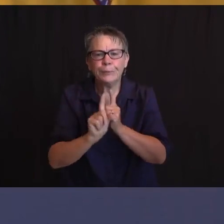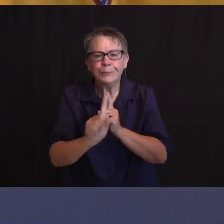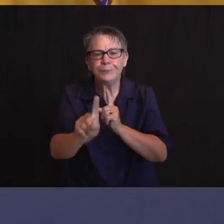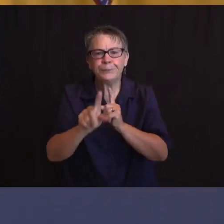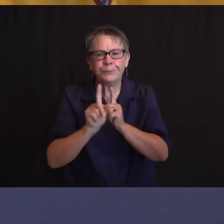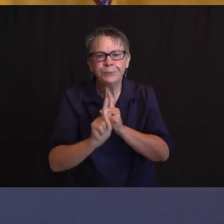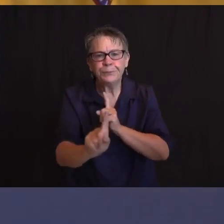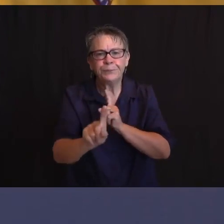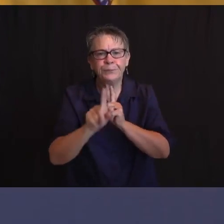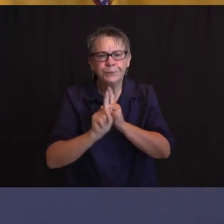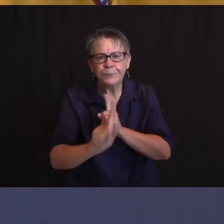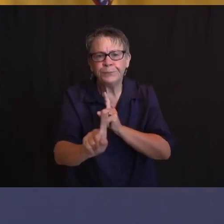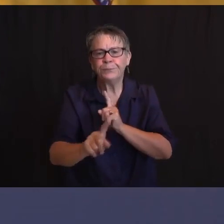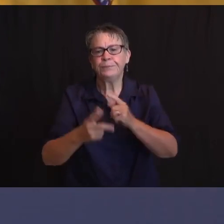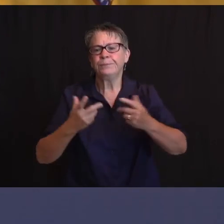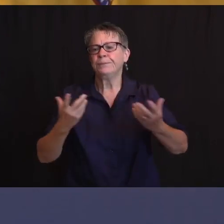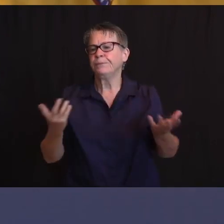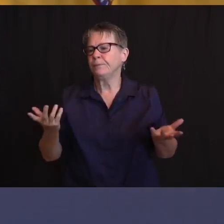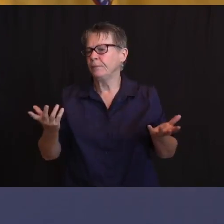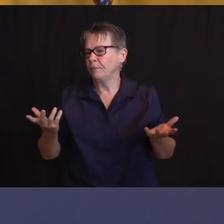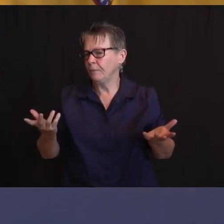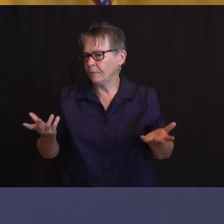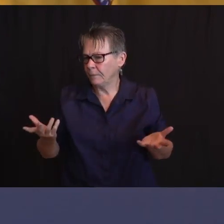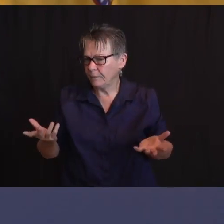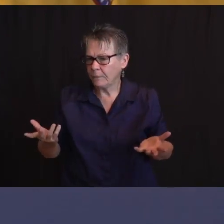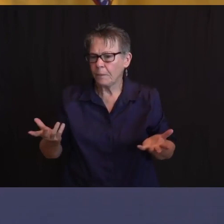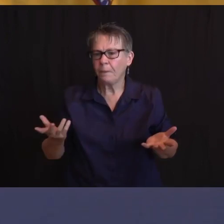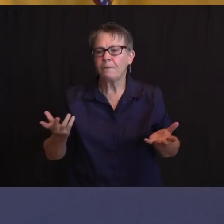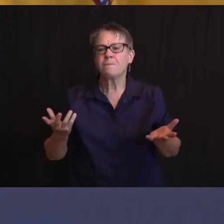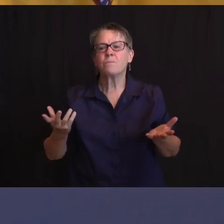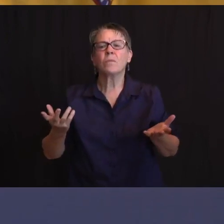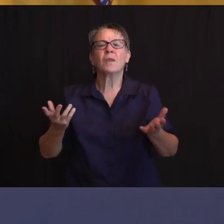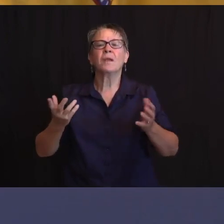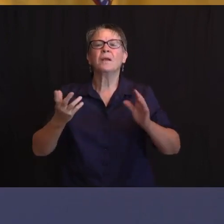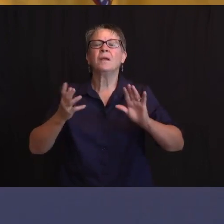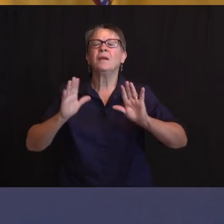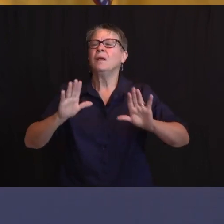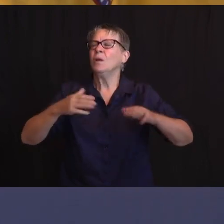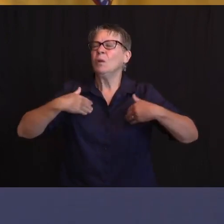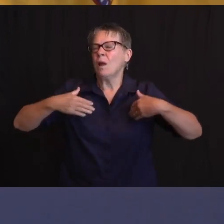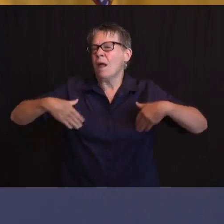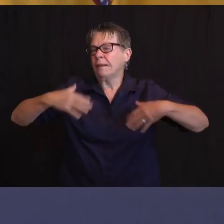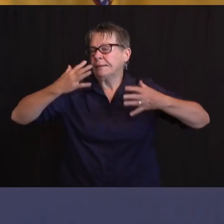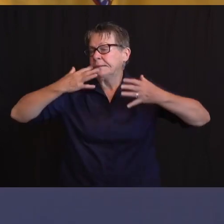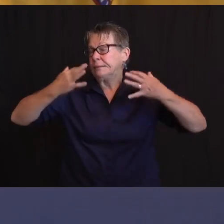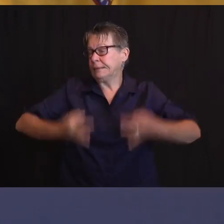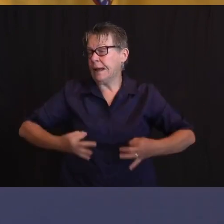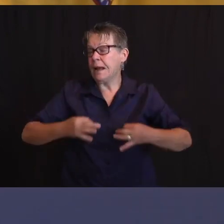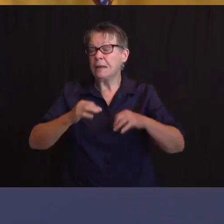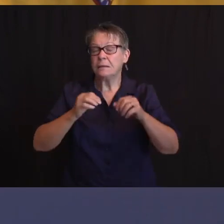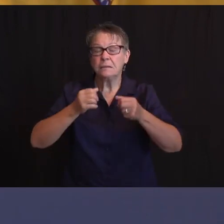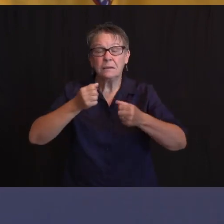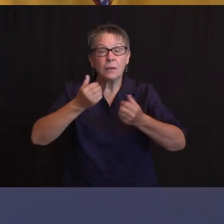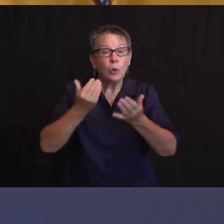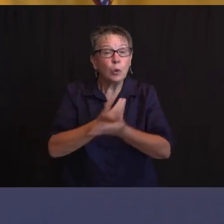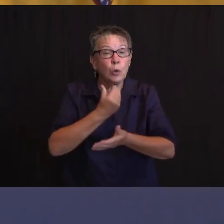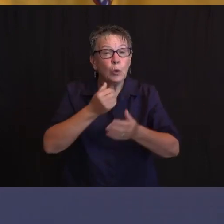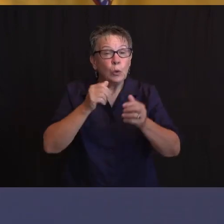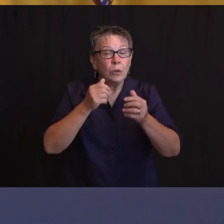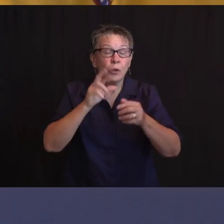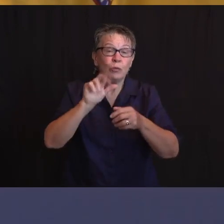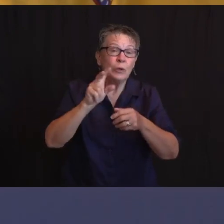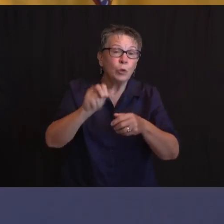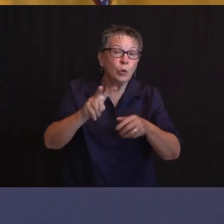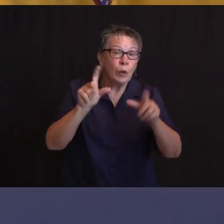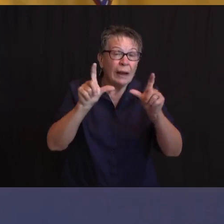meaningful improvement, it's the least we can do, and my guess is we'll have no other choice. But I'm not making news on that. But again,